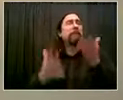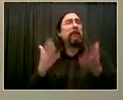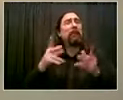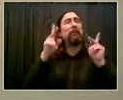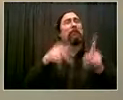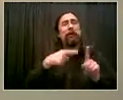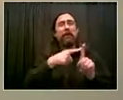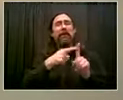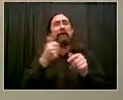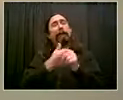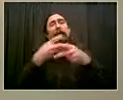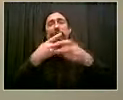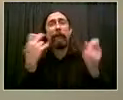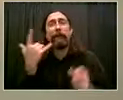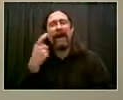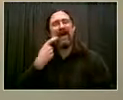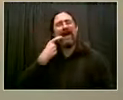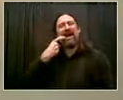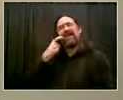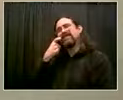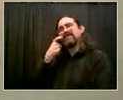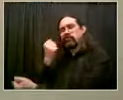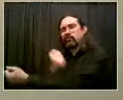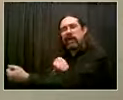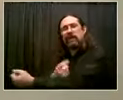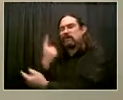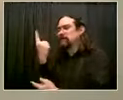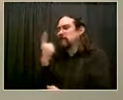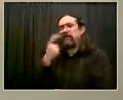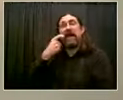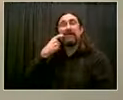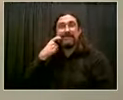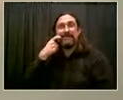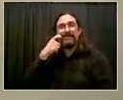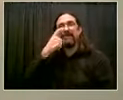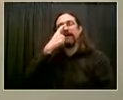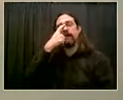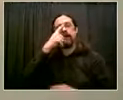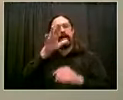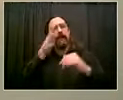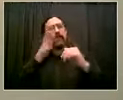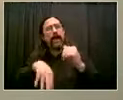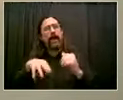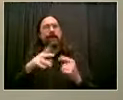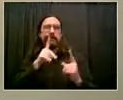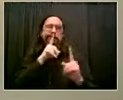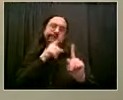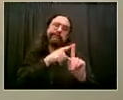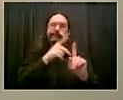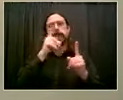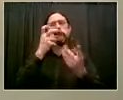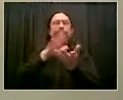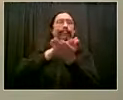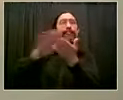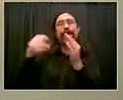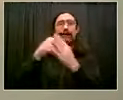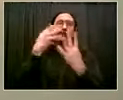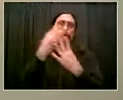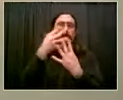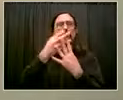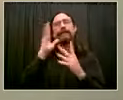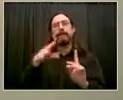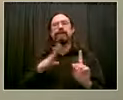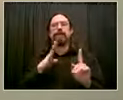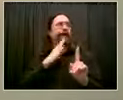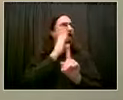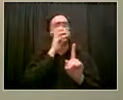coming out, wow, Darcelle cares about me, Marissa cares about me, people care about me in my community that I'm coming